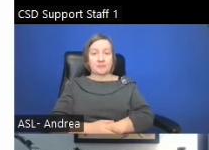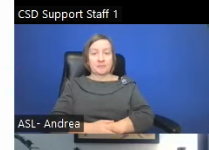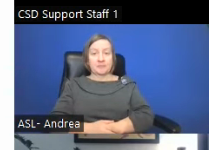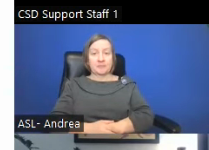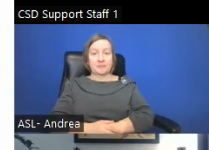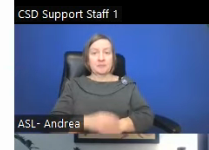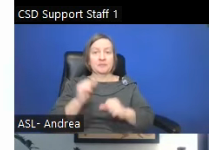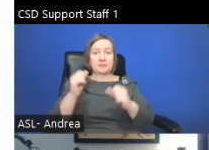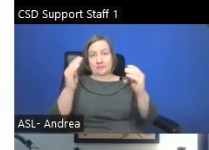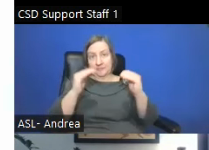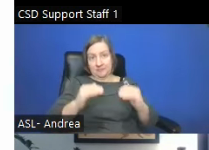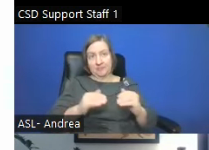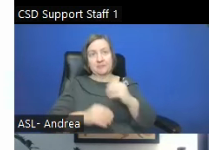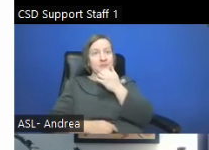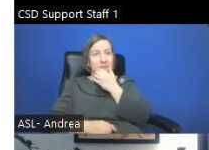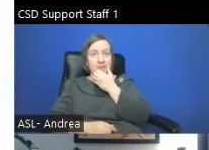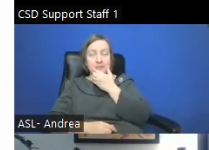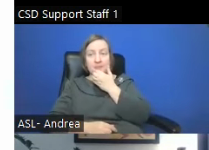We can move on